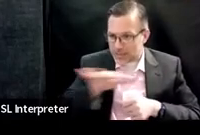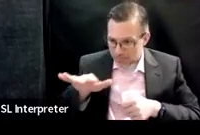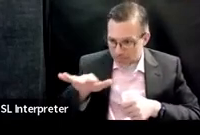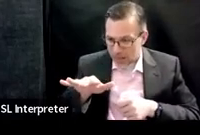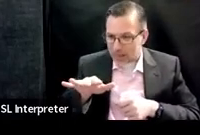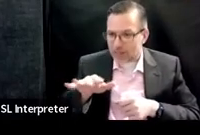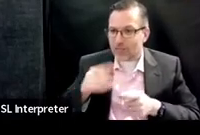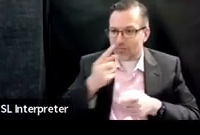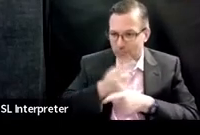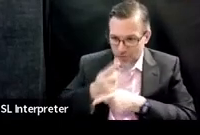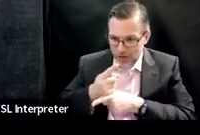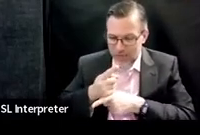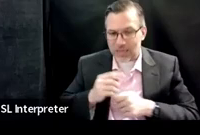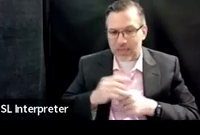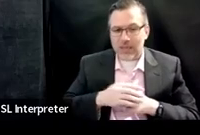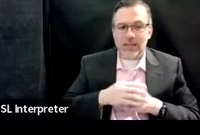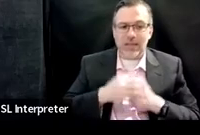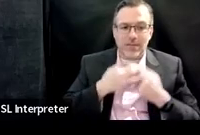of that.